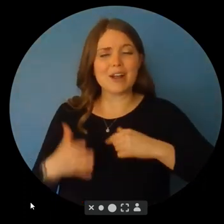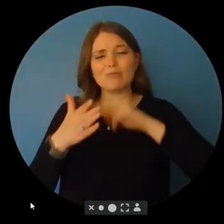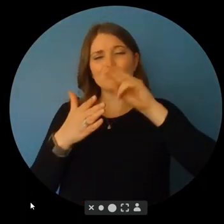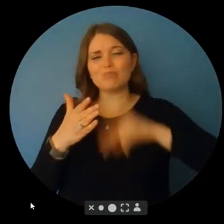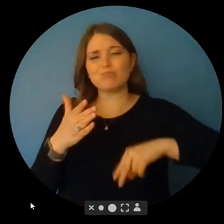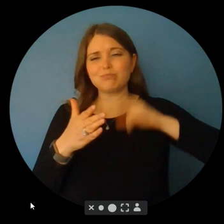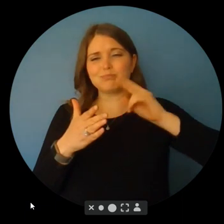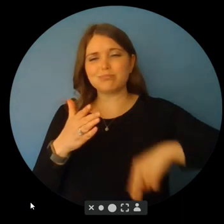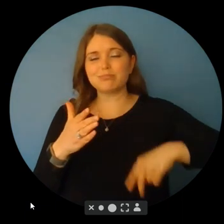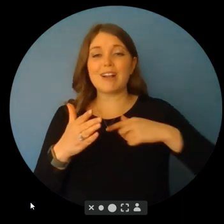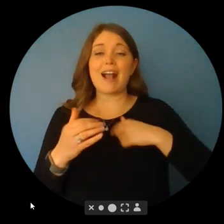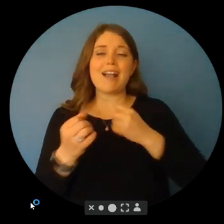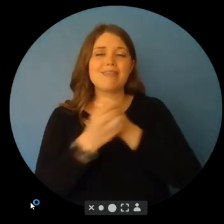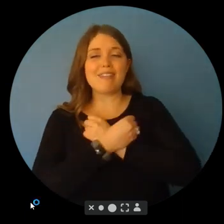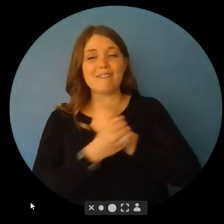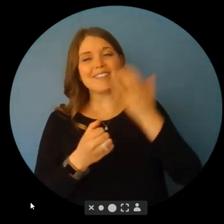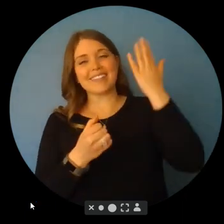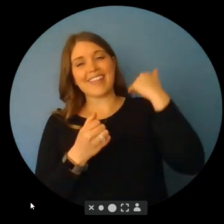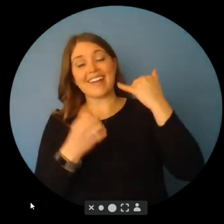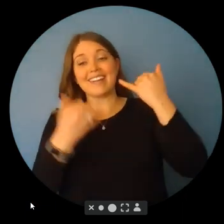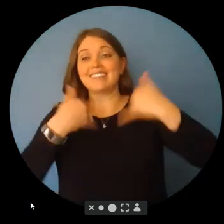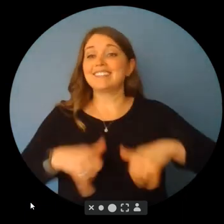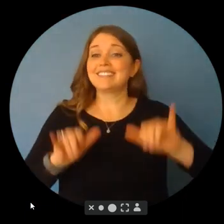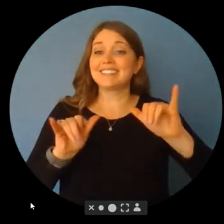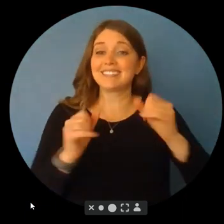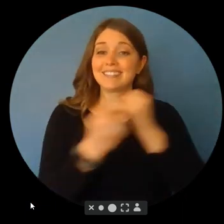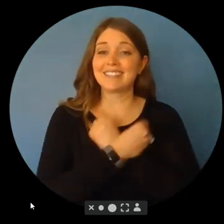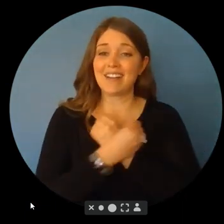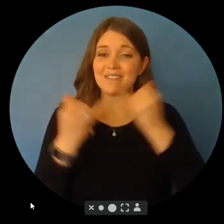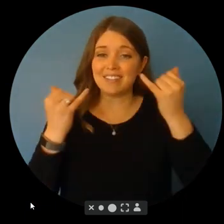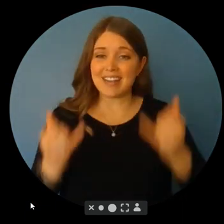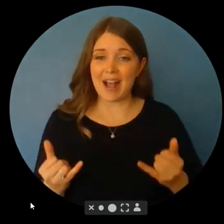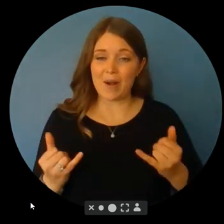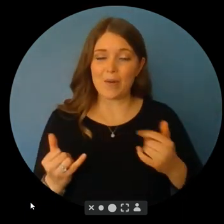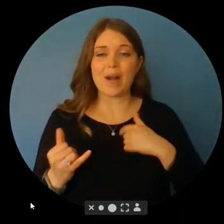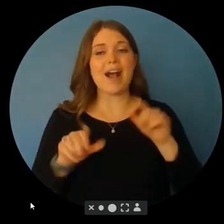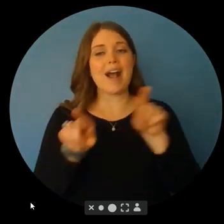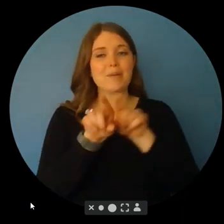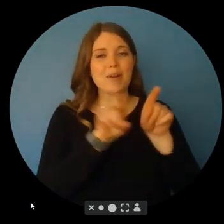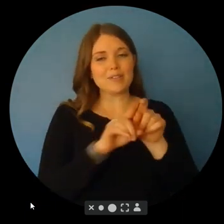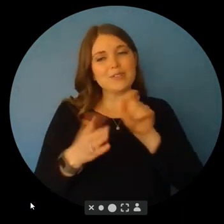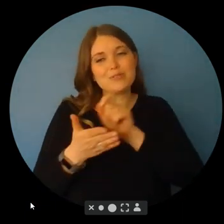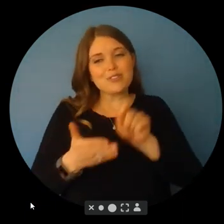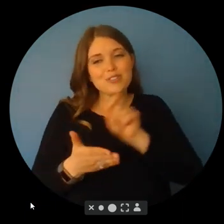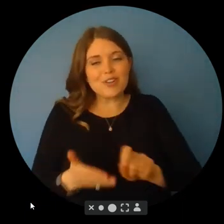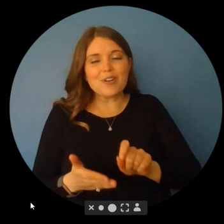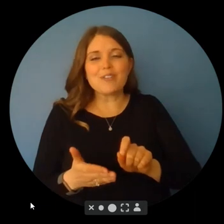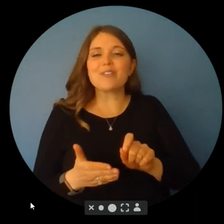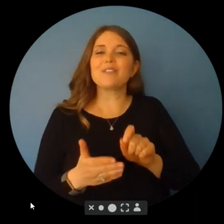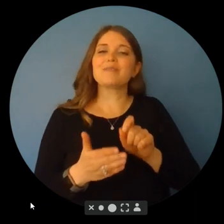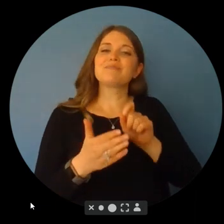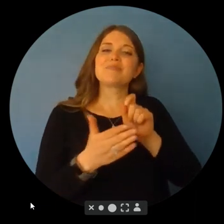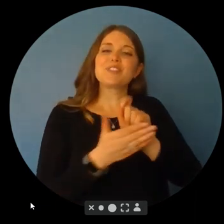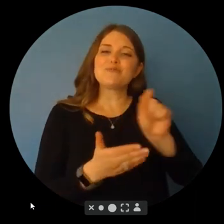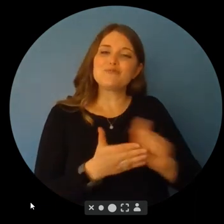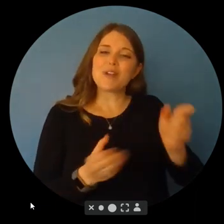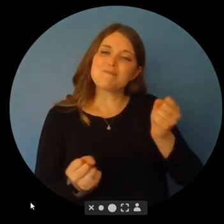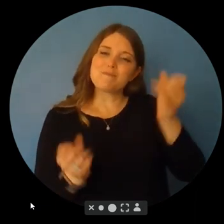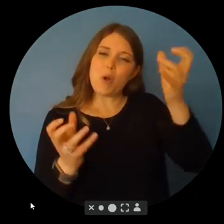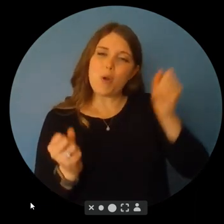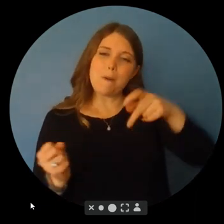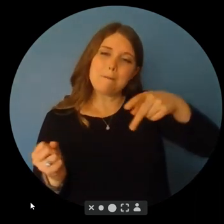I still love reading. I also did other things like journal and write poetry and do crossword puzzles.